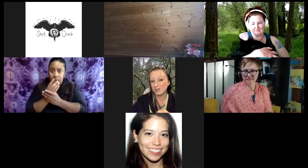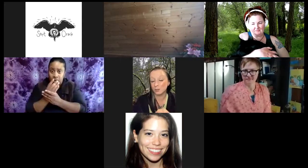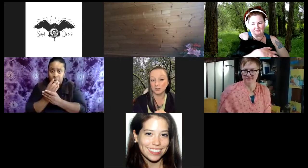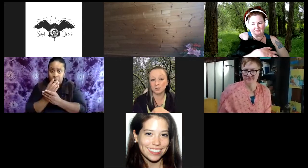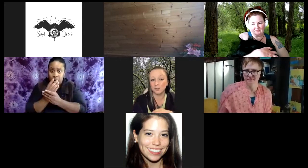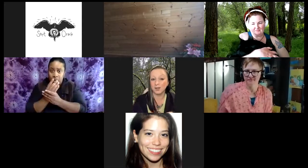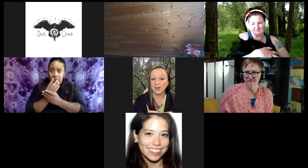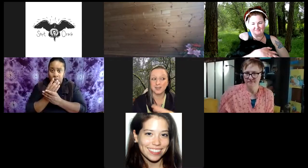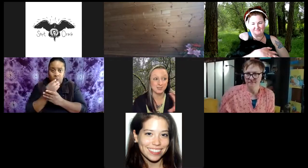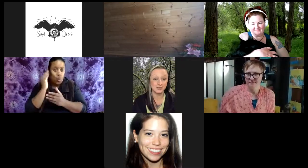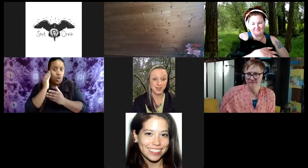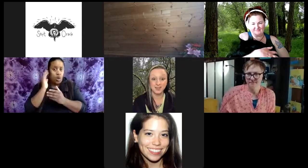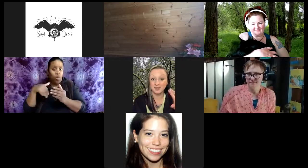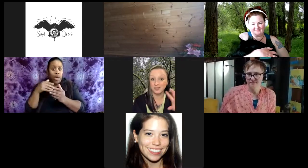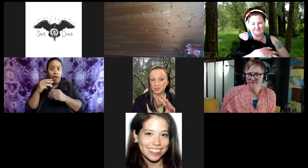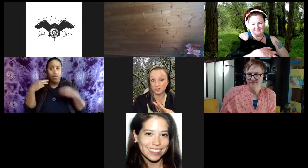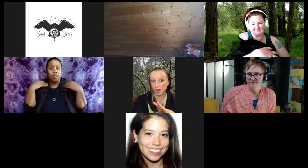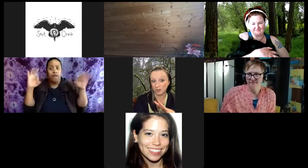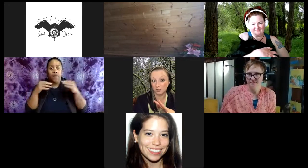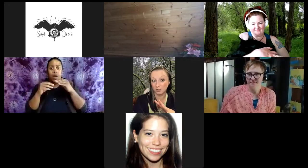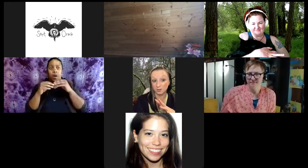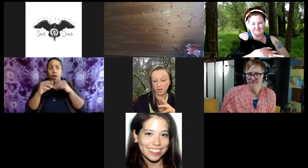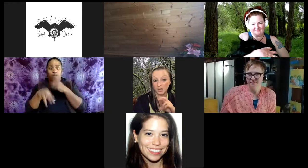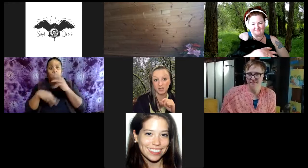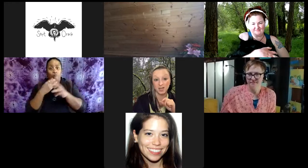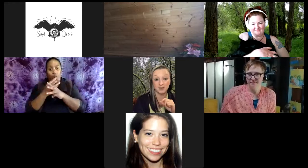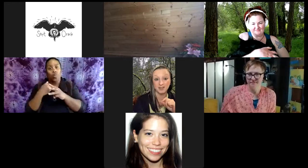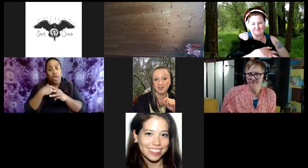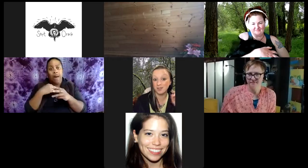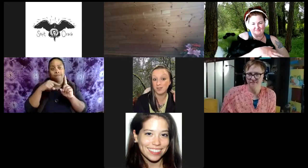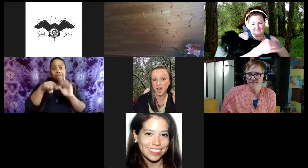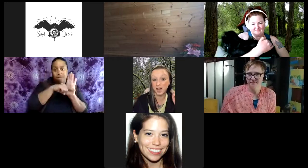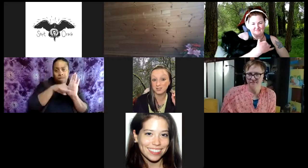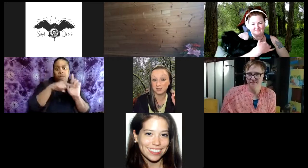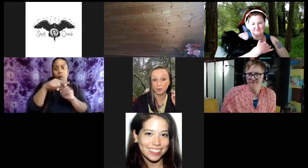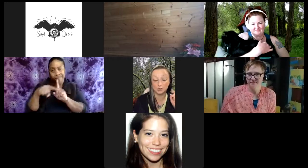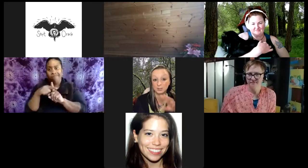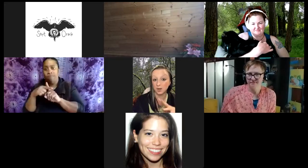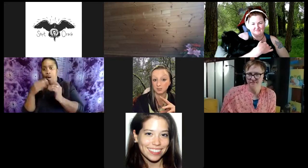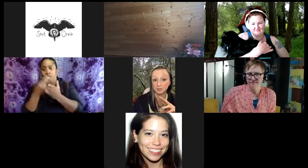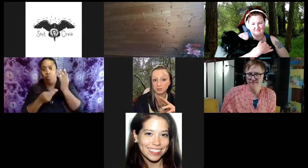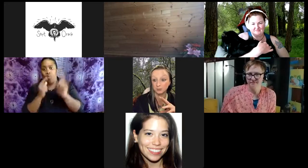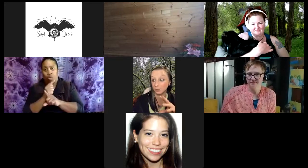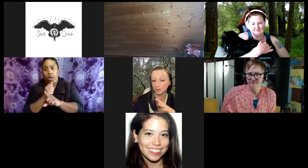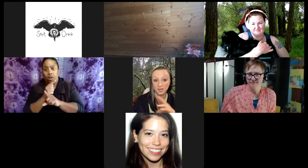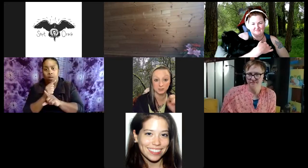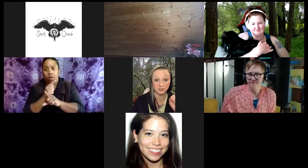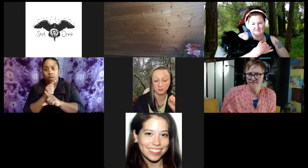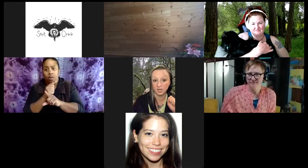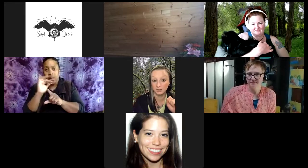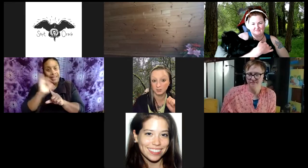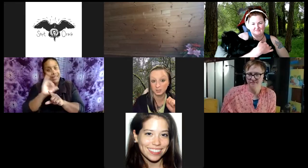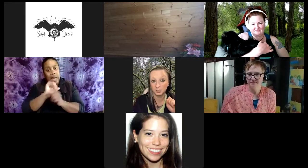that in the world of fairy, there's light and there's dark, okay? And that corresponds to the